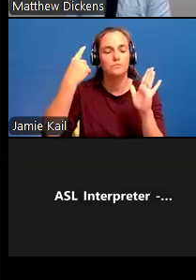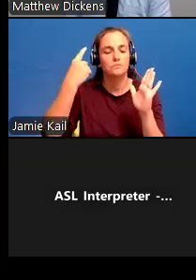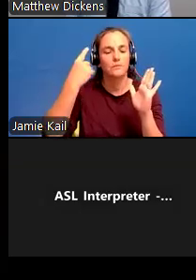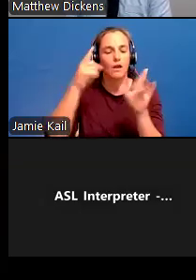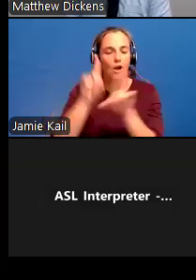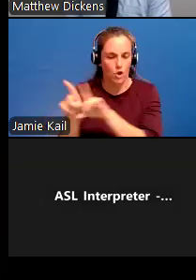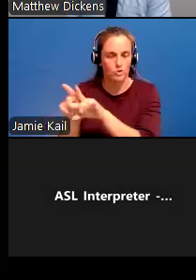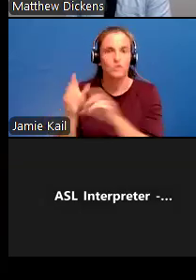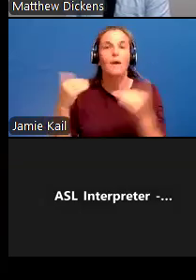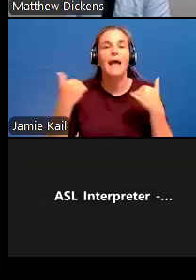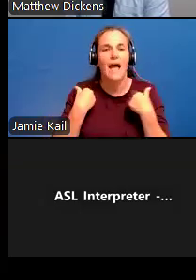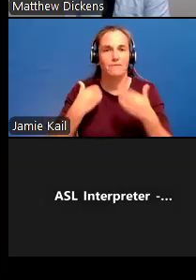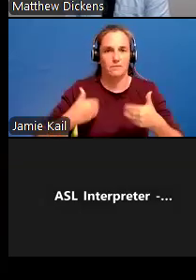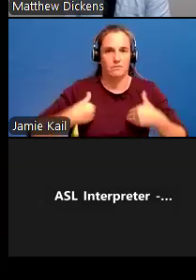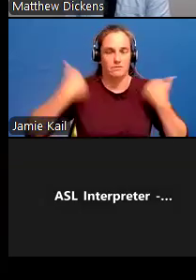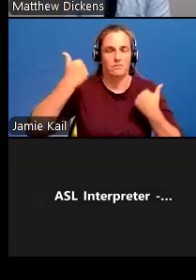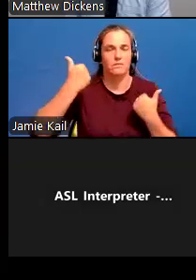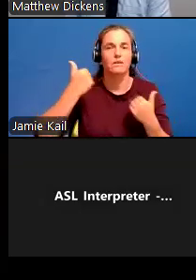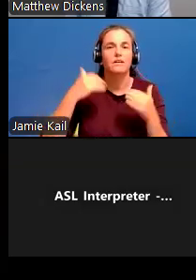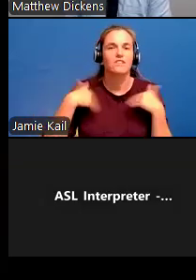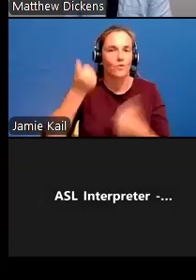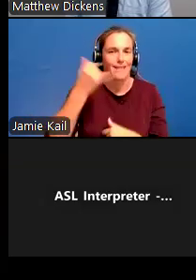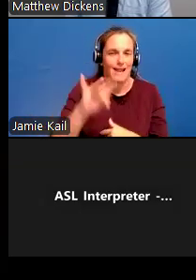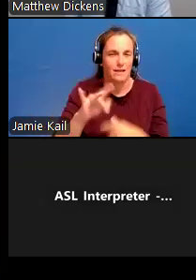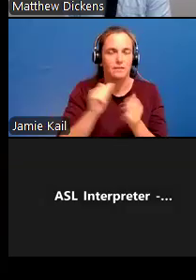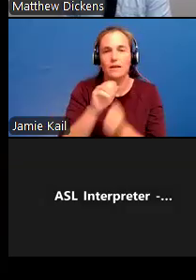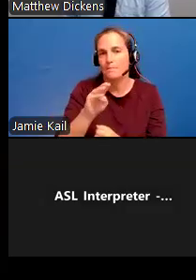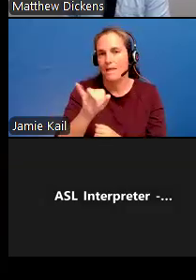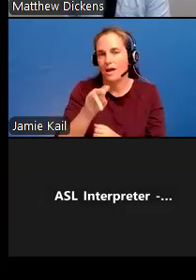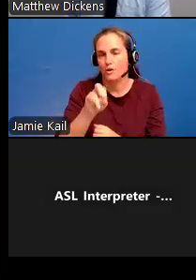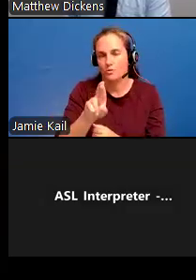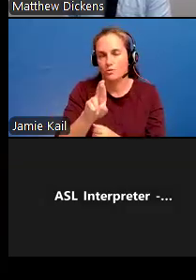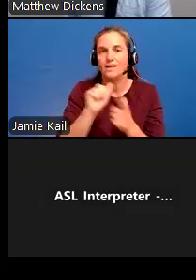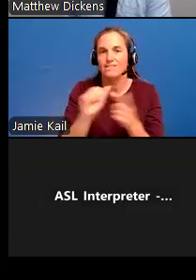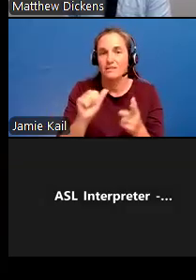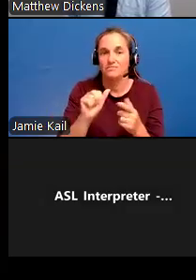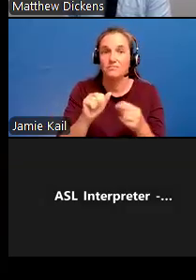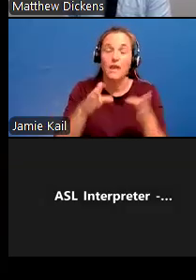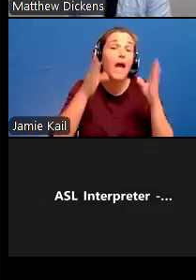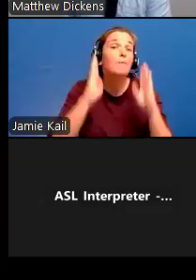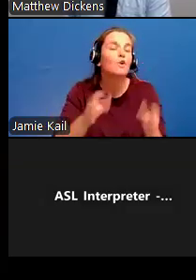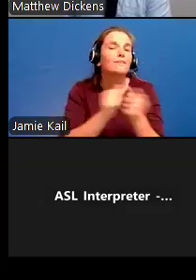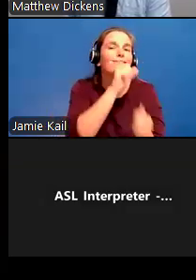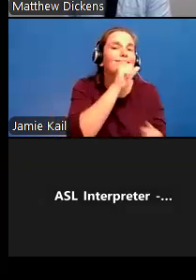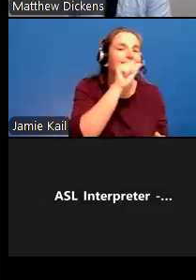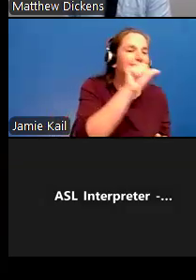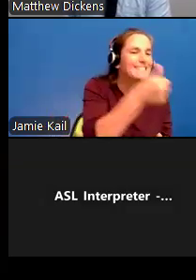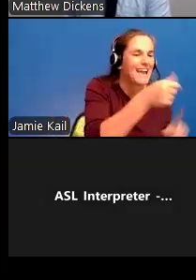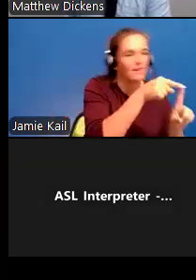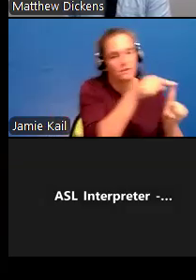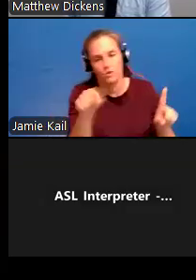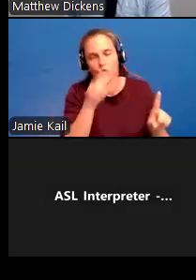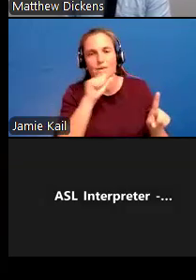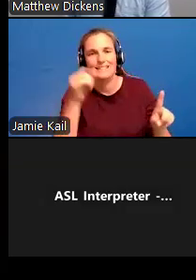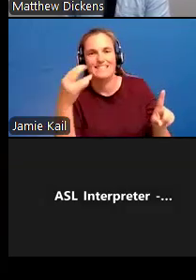have minors, which is an individual that is 10 years or older, 10 to 17, but there